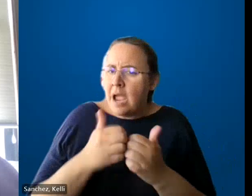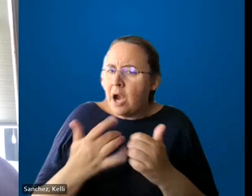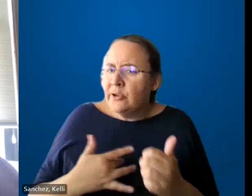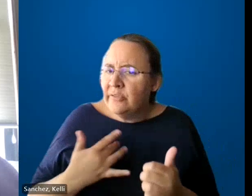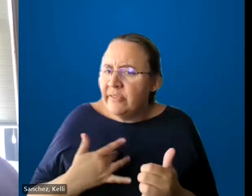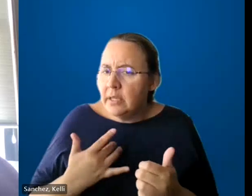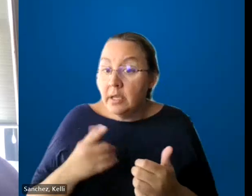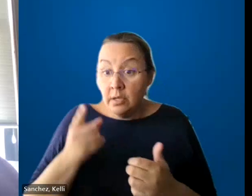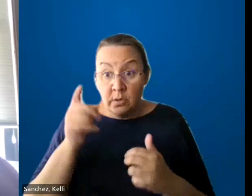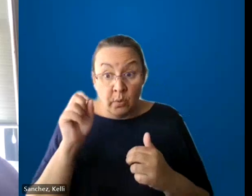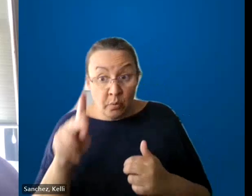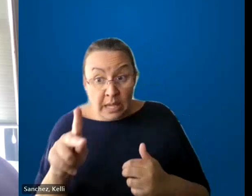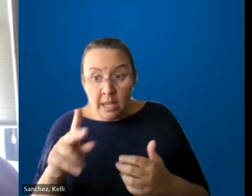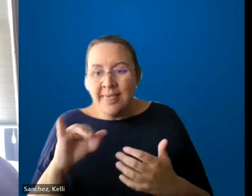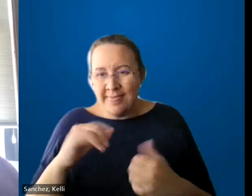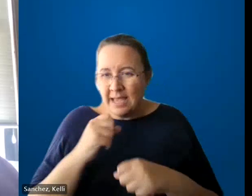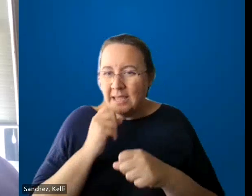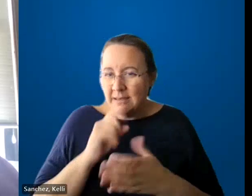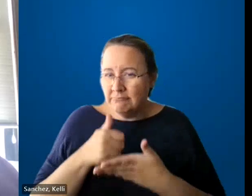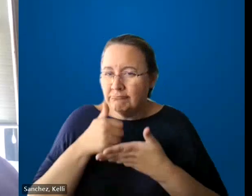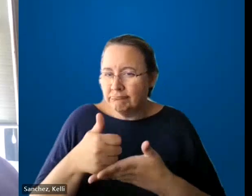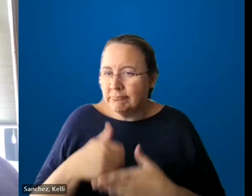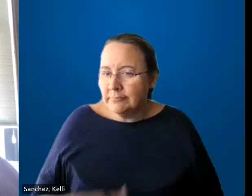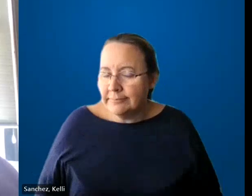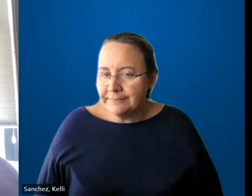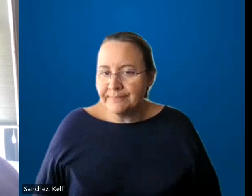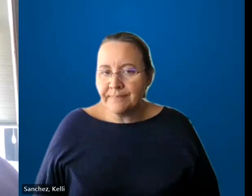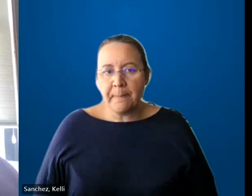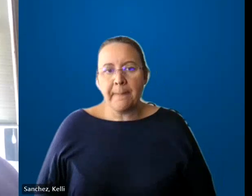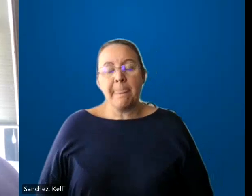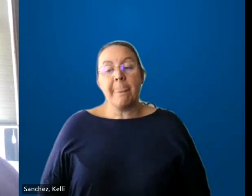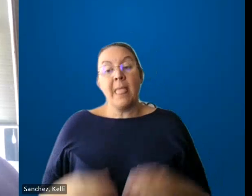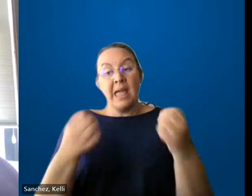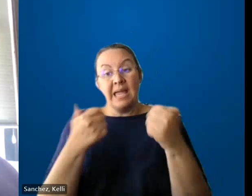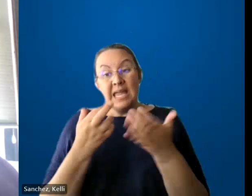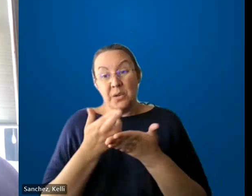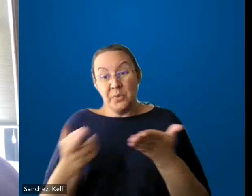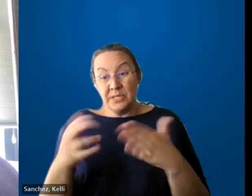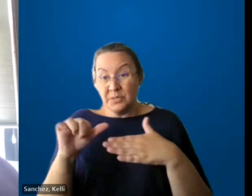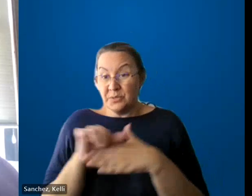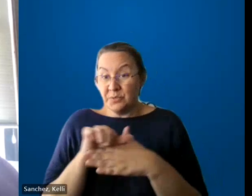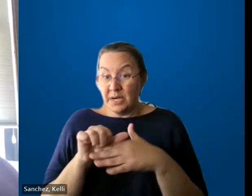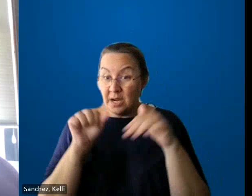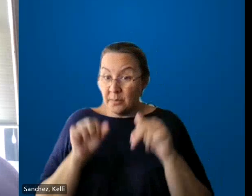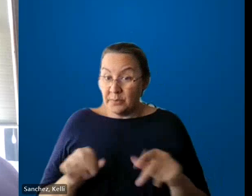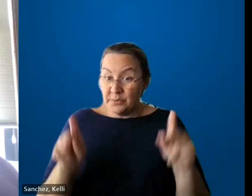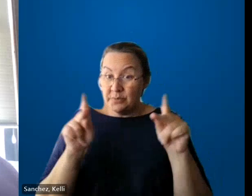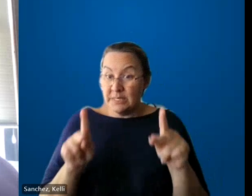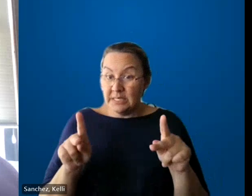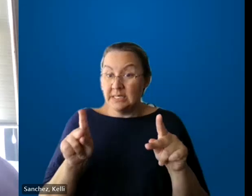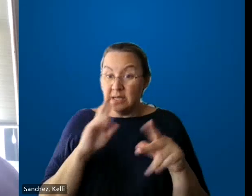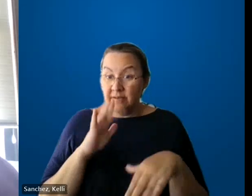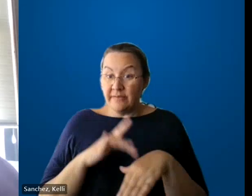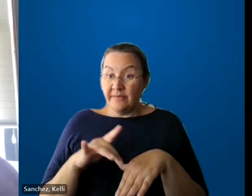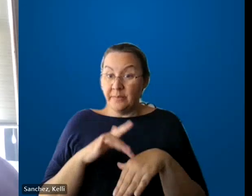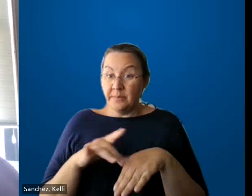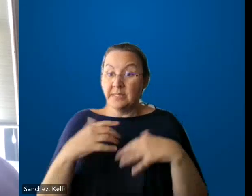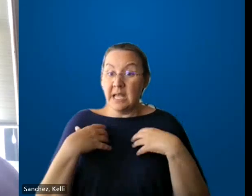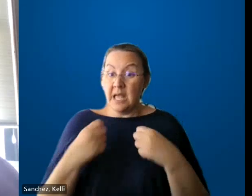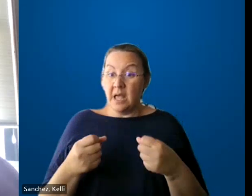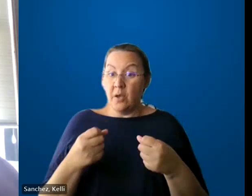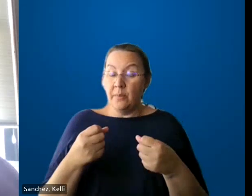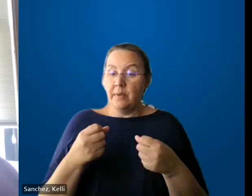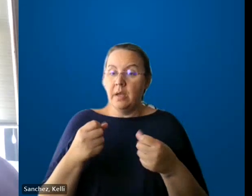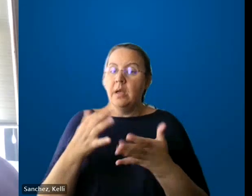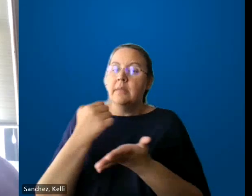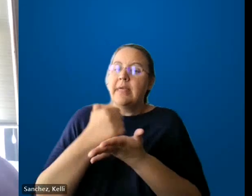Yeah. Okay. Are there any resources and training opportunities that are available to help managers and